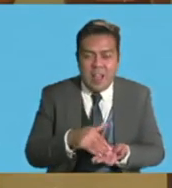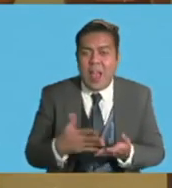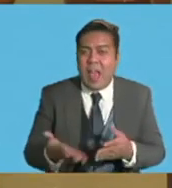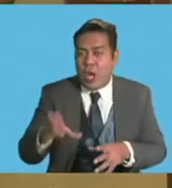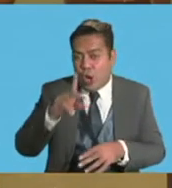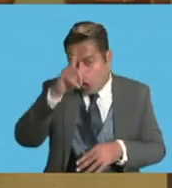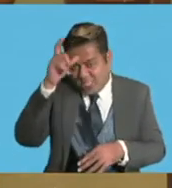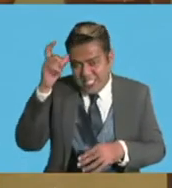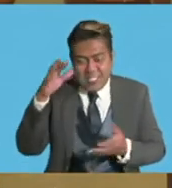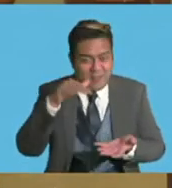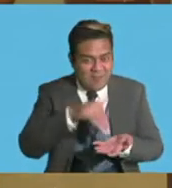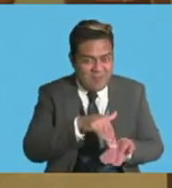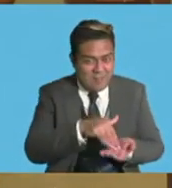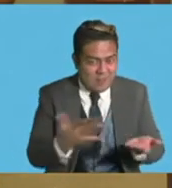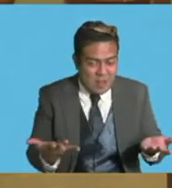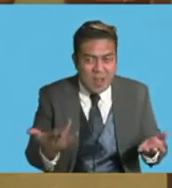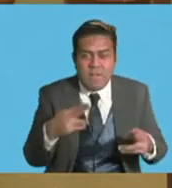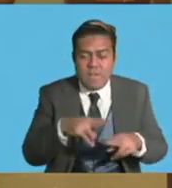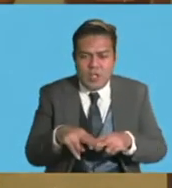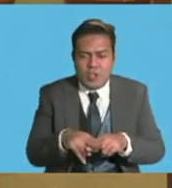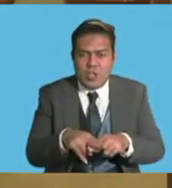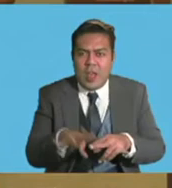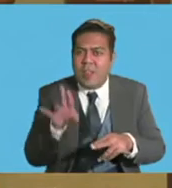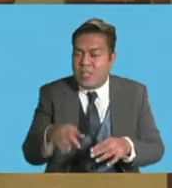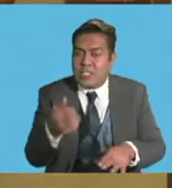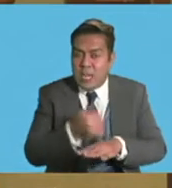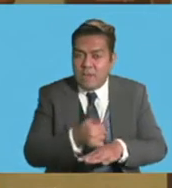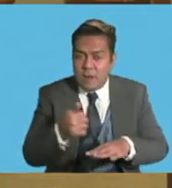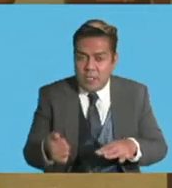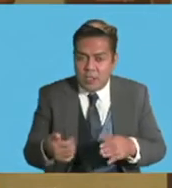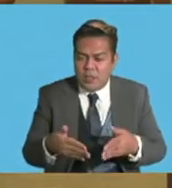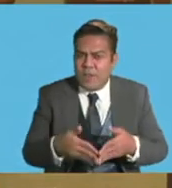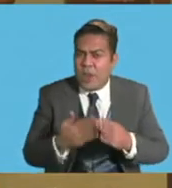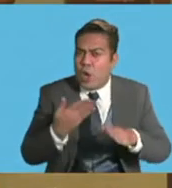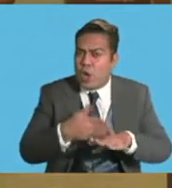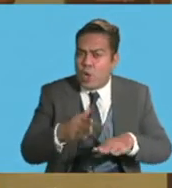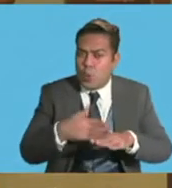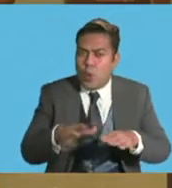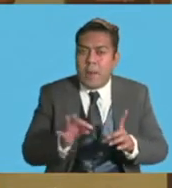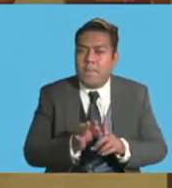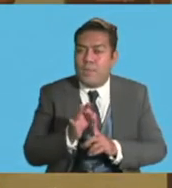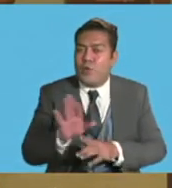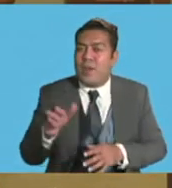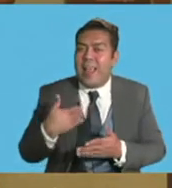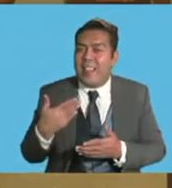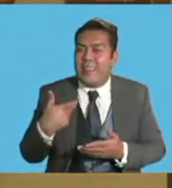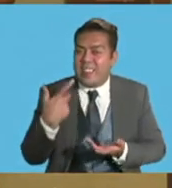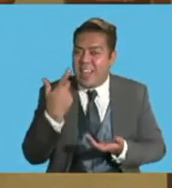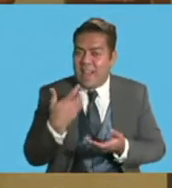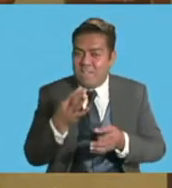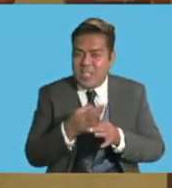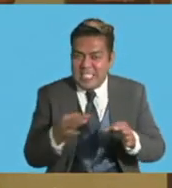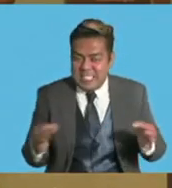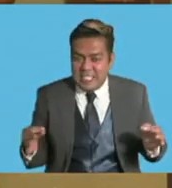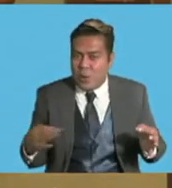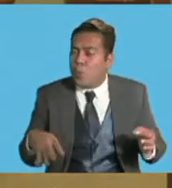Fiji. This government is dedicated to filling these new and improved healthcare facilities, along with